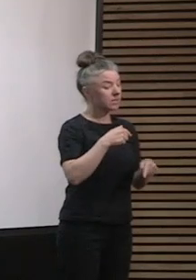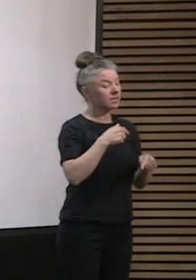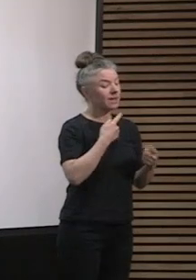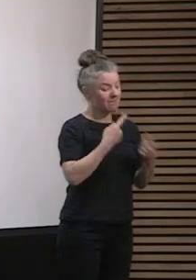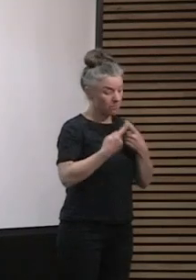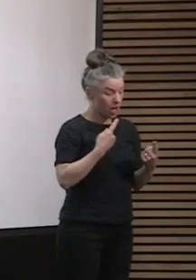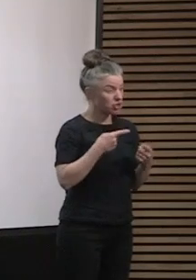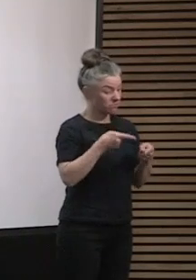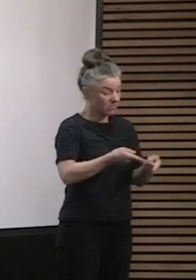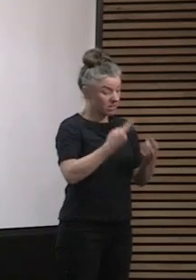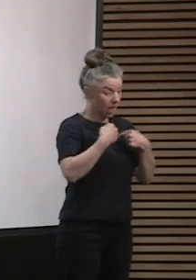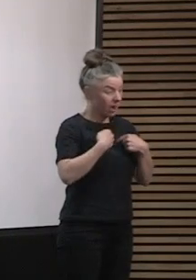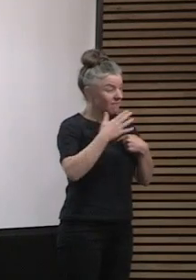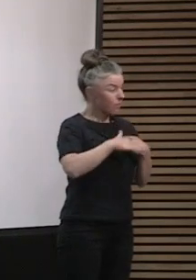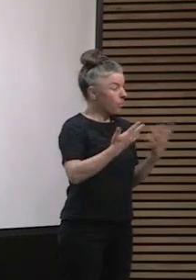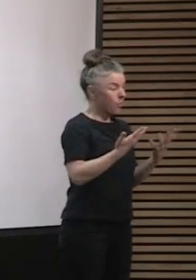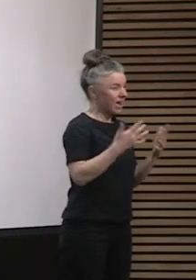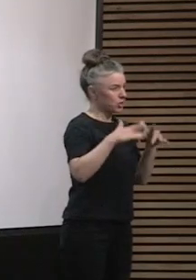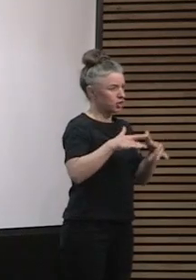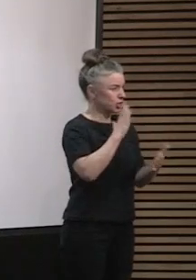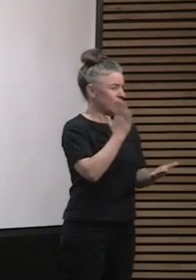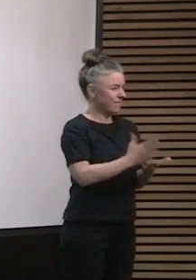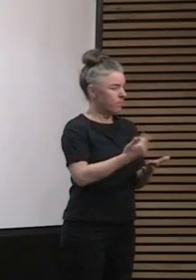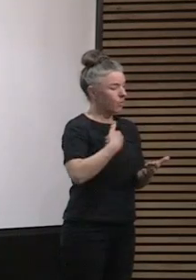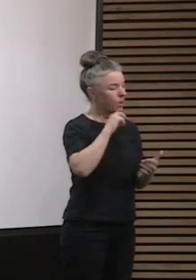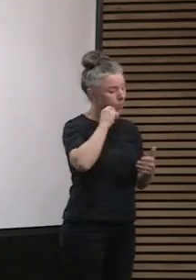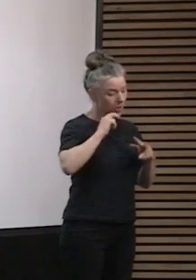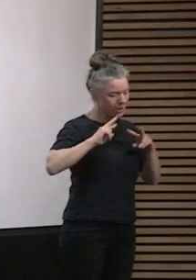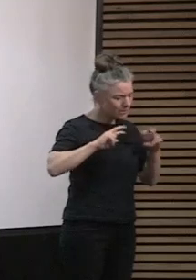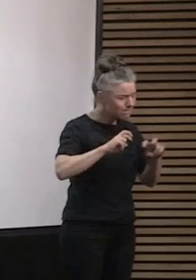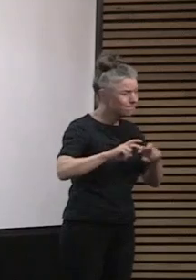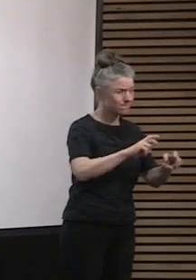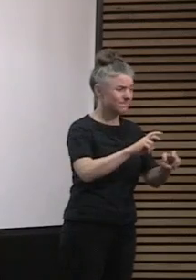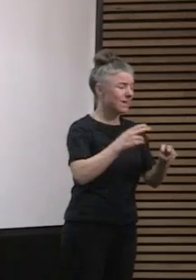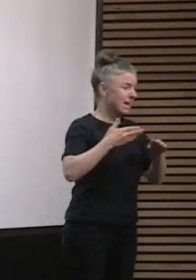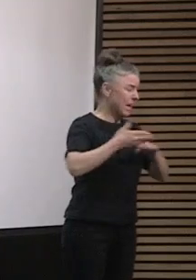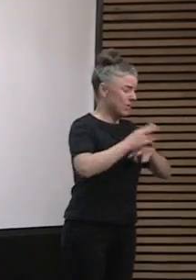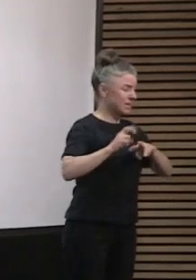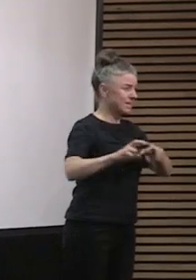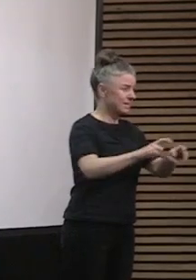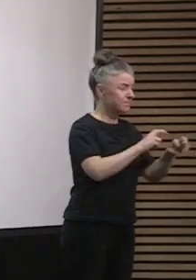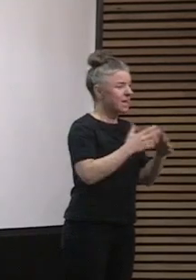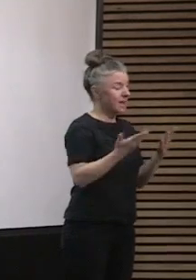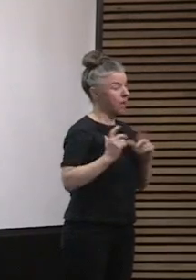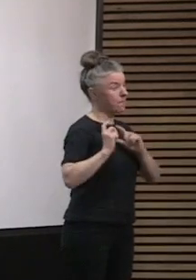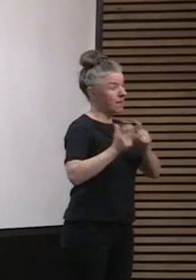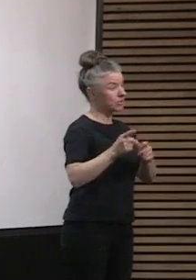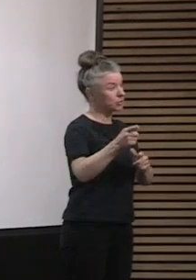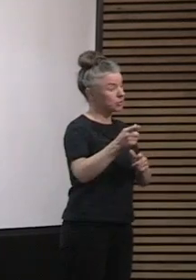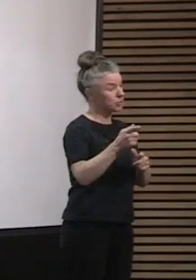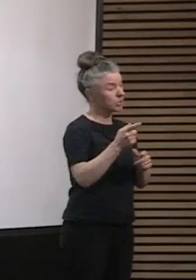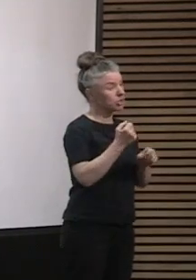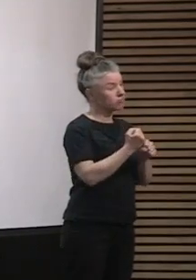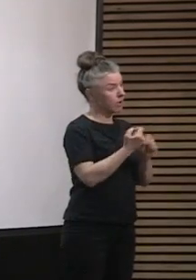source, we will continue looking very, very hard, despite the lack of a current link. I'll be asking the Minister of Finance, Grant Robertson, to